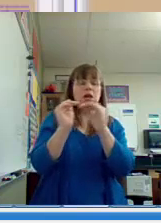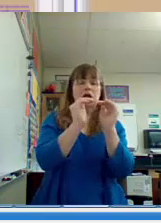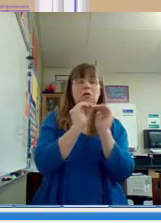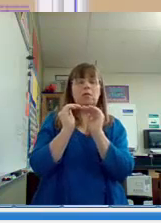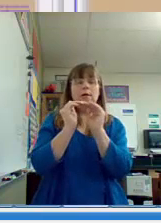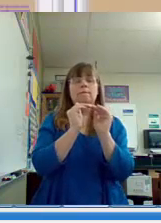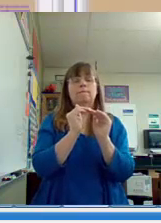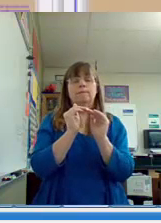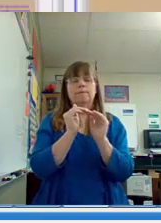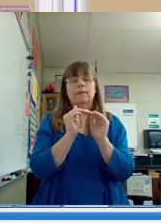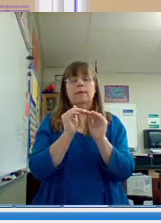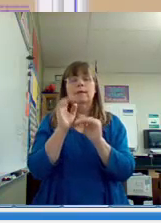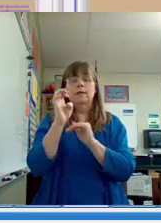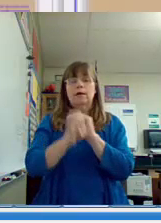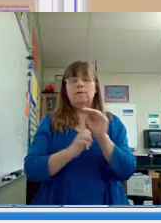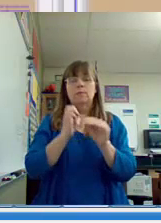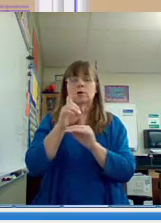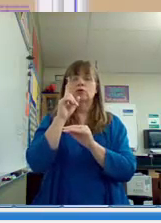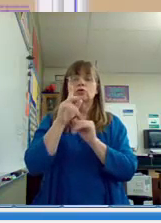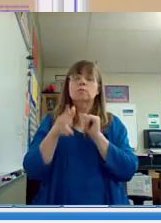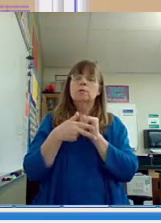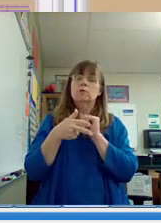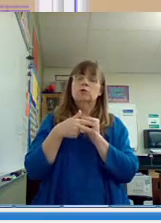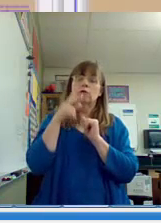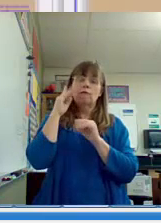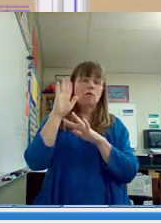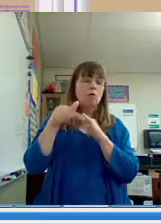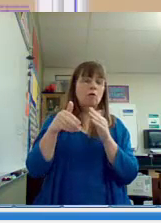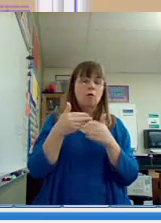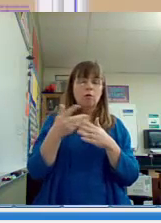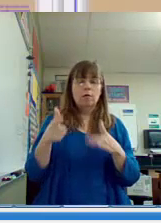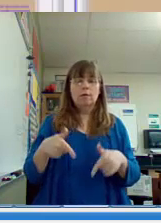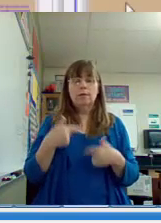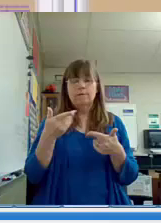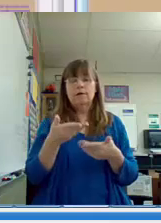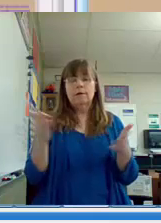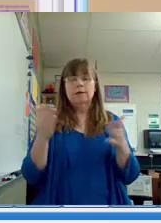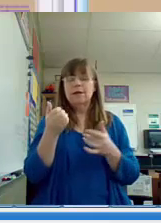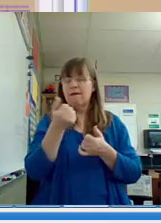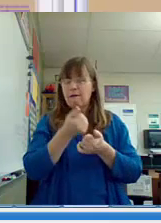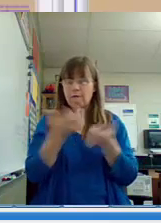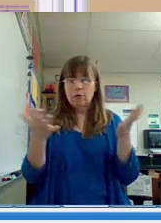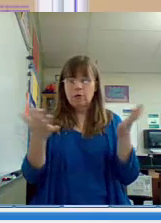is the environment should be preserved for all living things. So everything should be preserved.